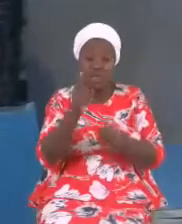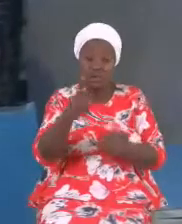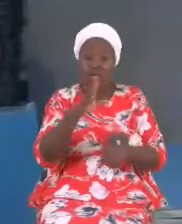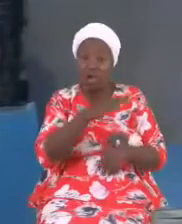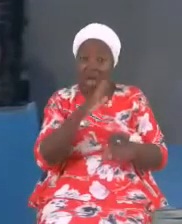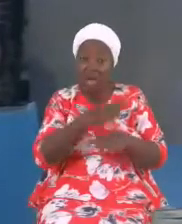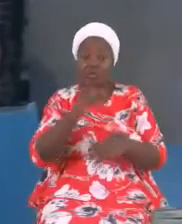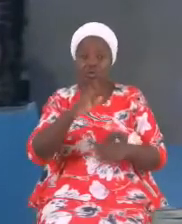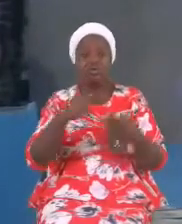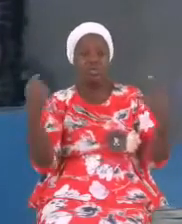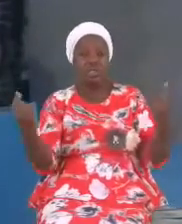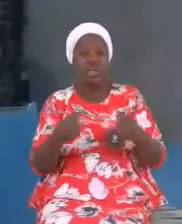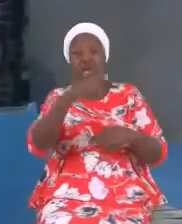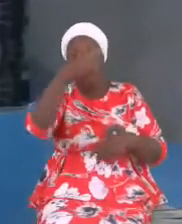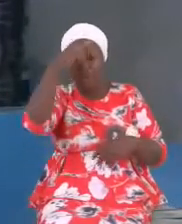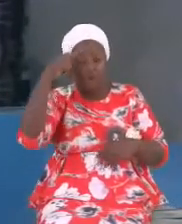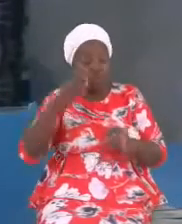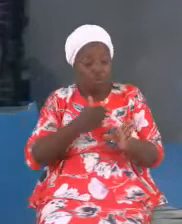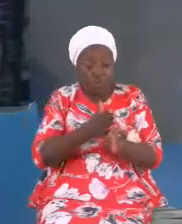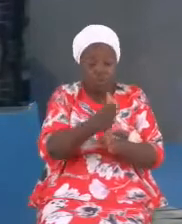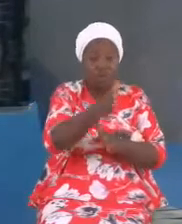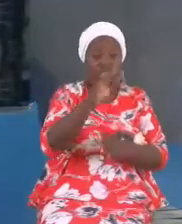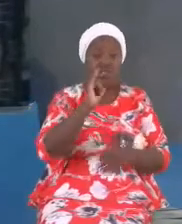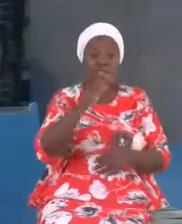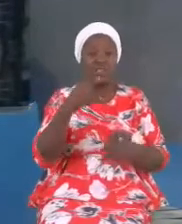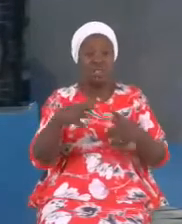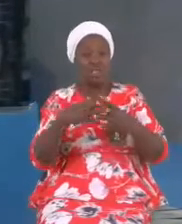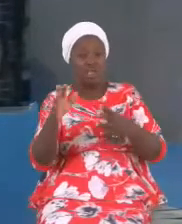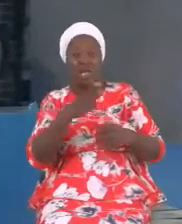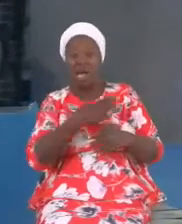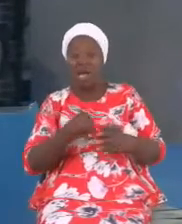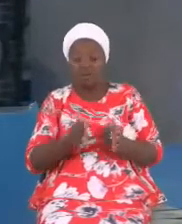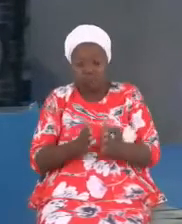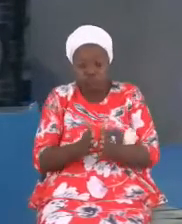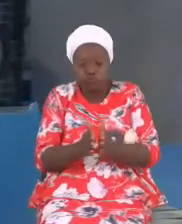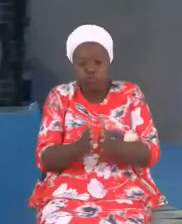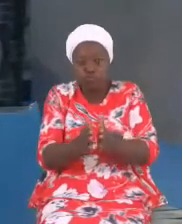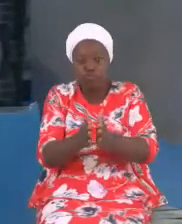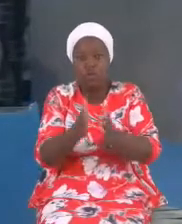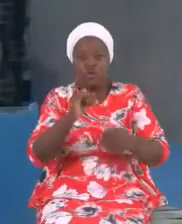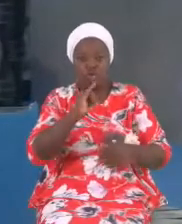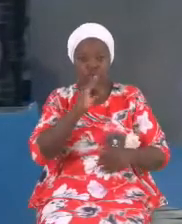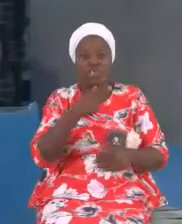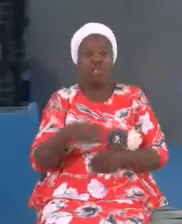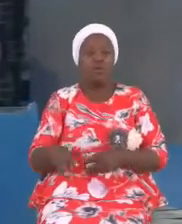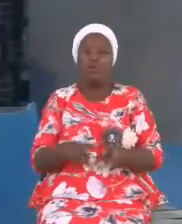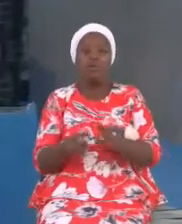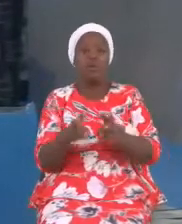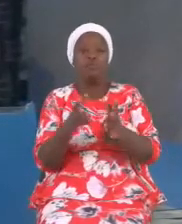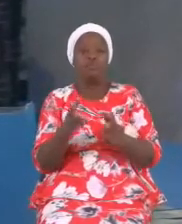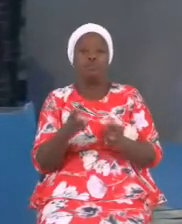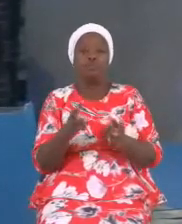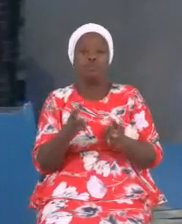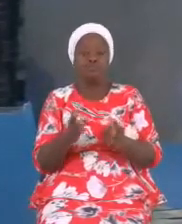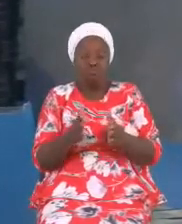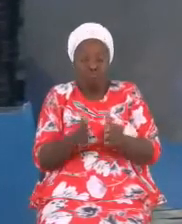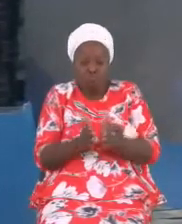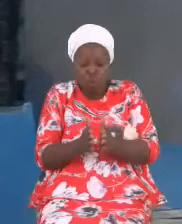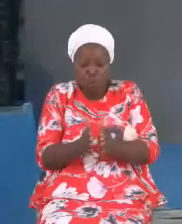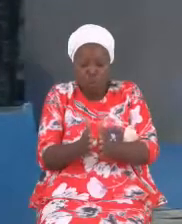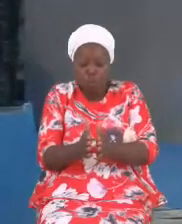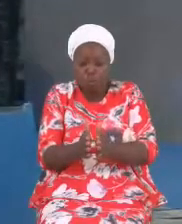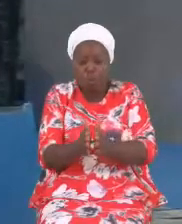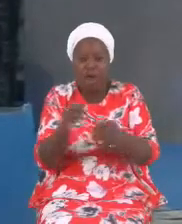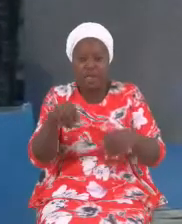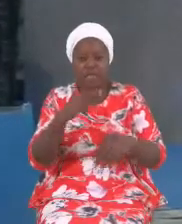sin. Because straight is the gate and narrow is the way. Narrow is